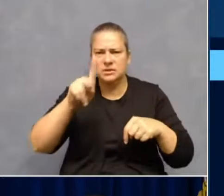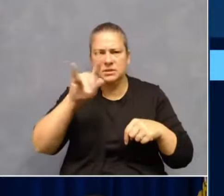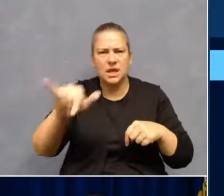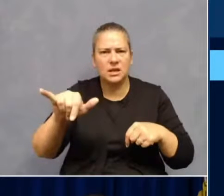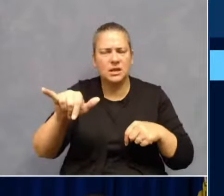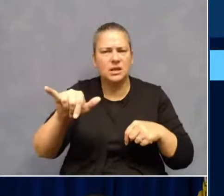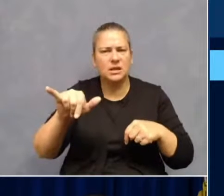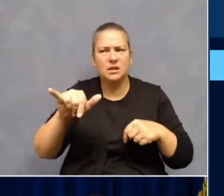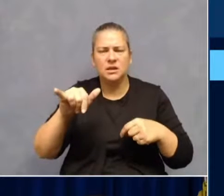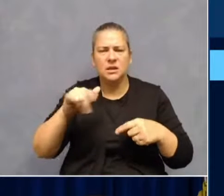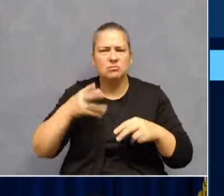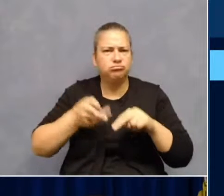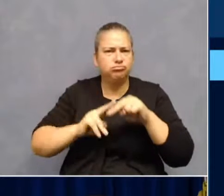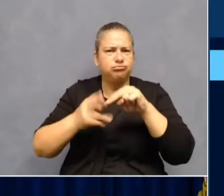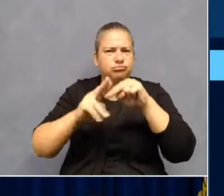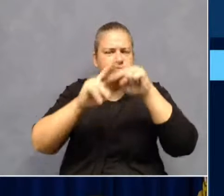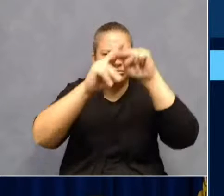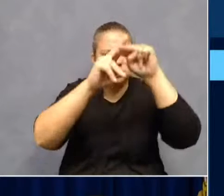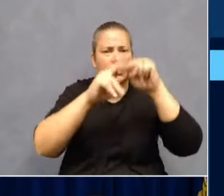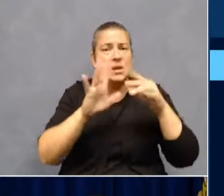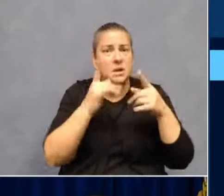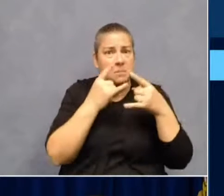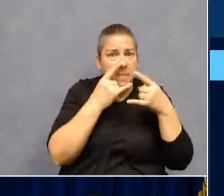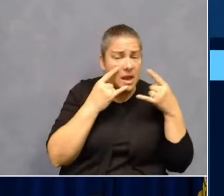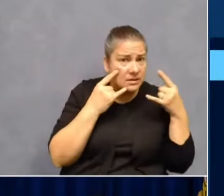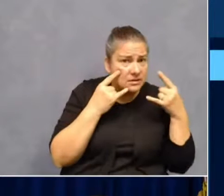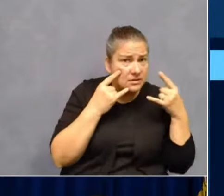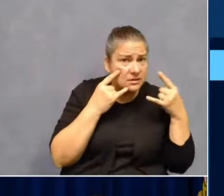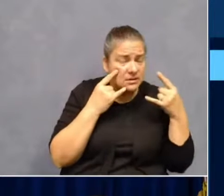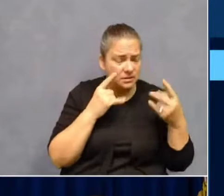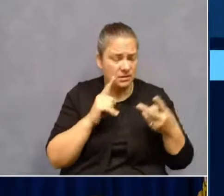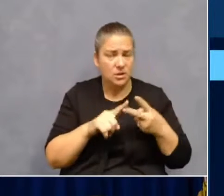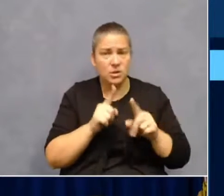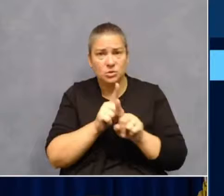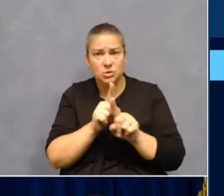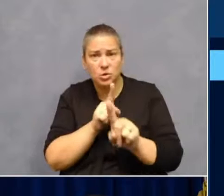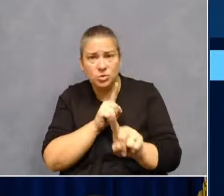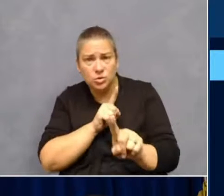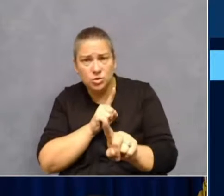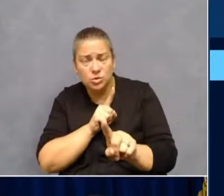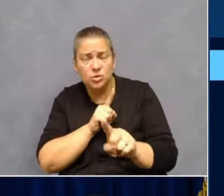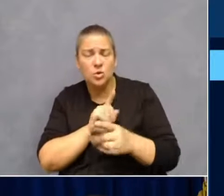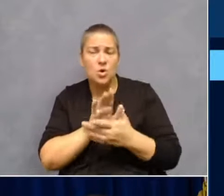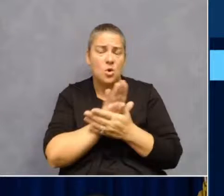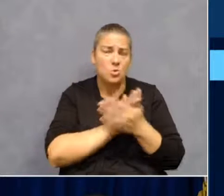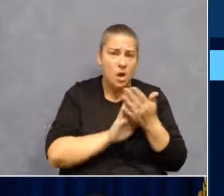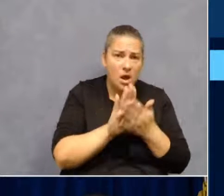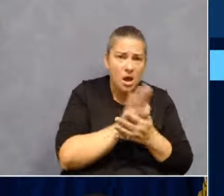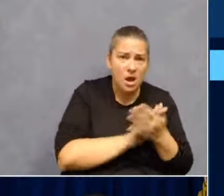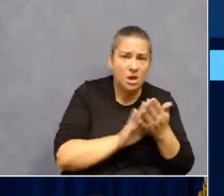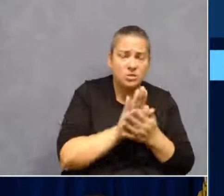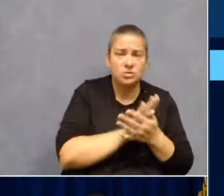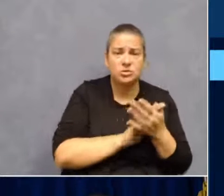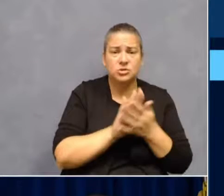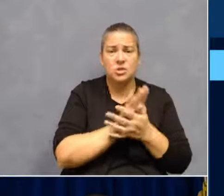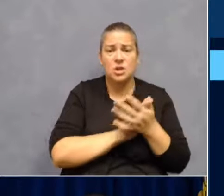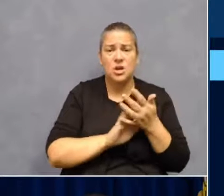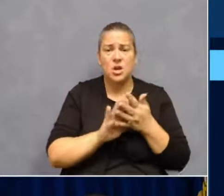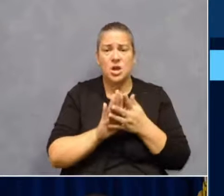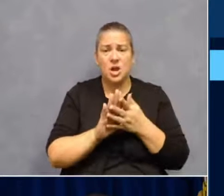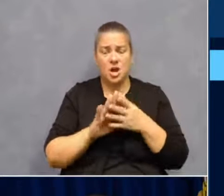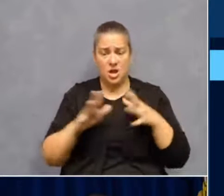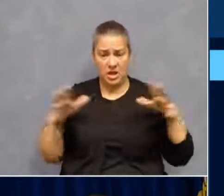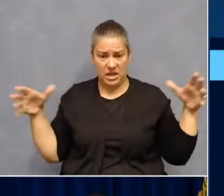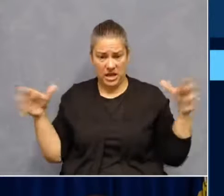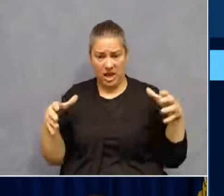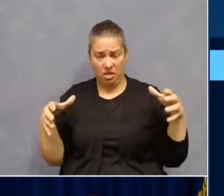mask, social distancing, washing your hands and surfaces, limiting crowds and gatherings, and when you see one, don't